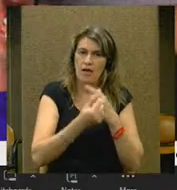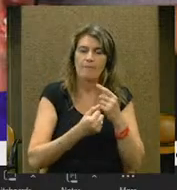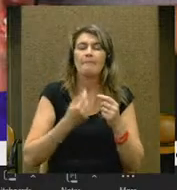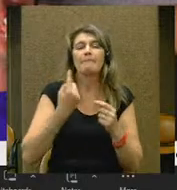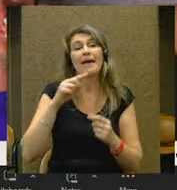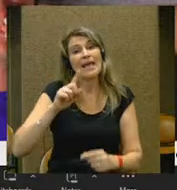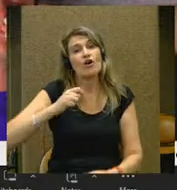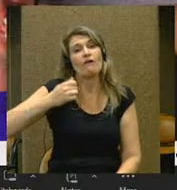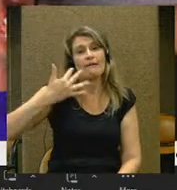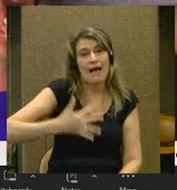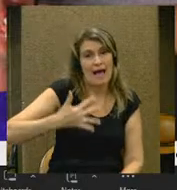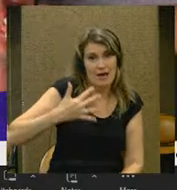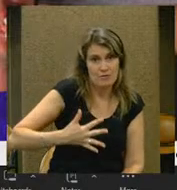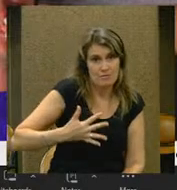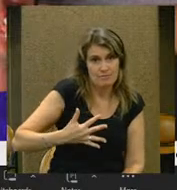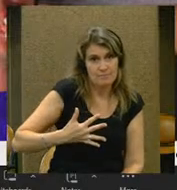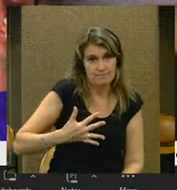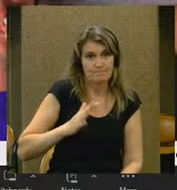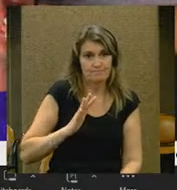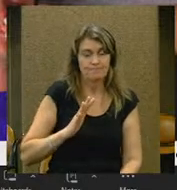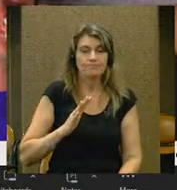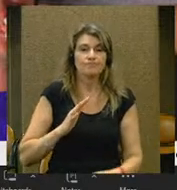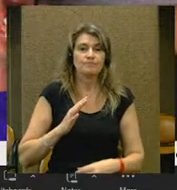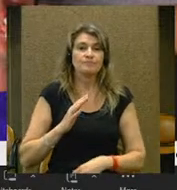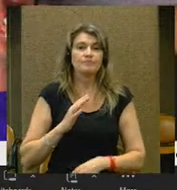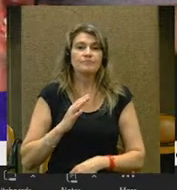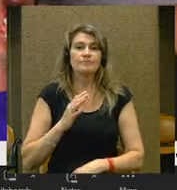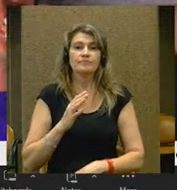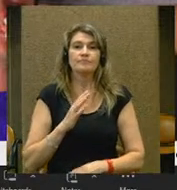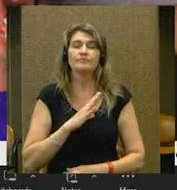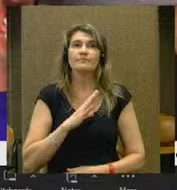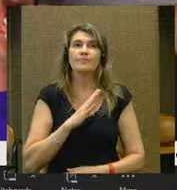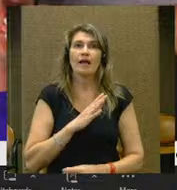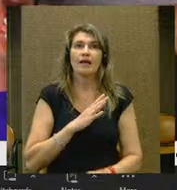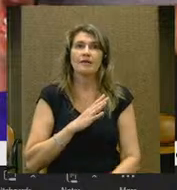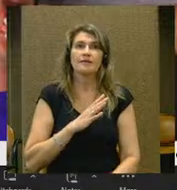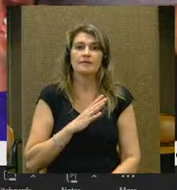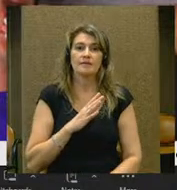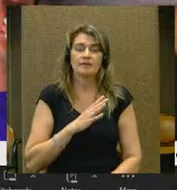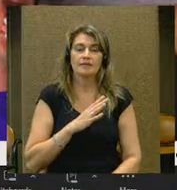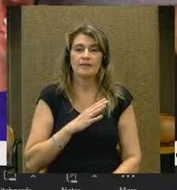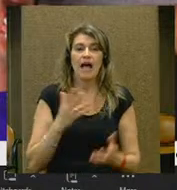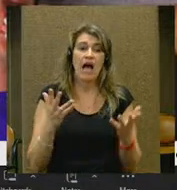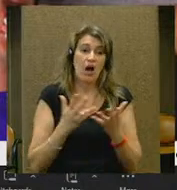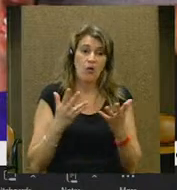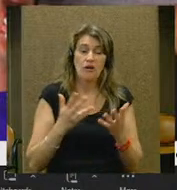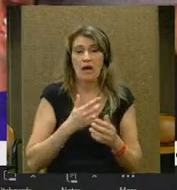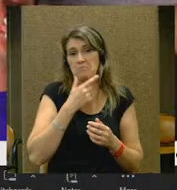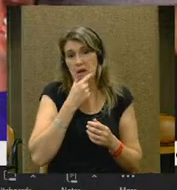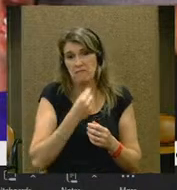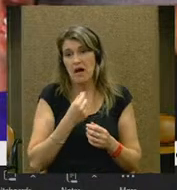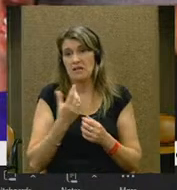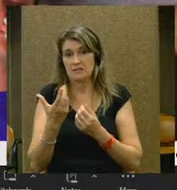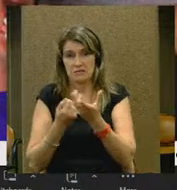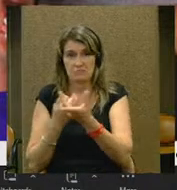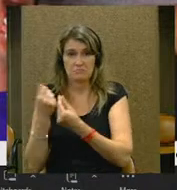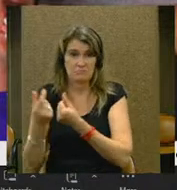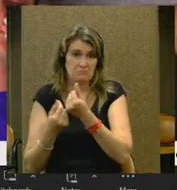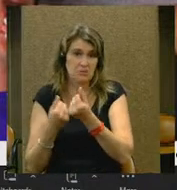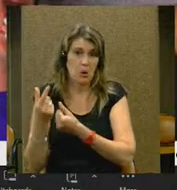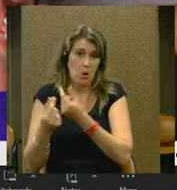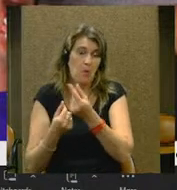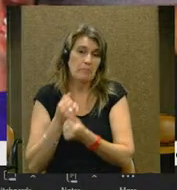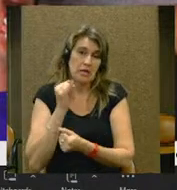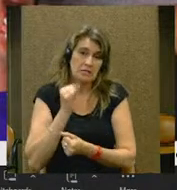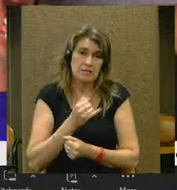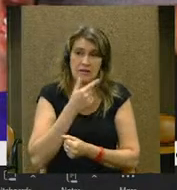real push in terms of making our naloxone more available. And it's really easy to use. And so a lot of people will carry it.